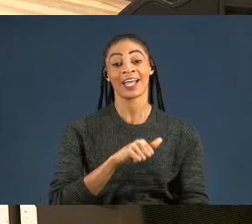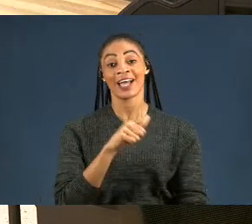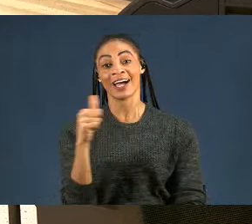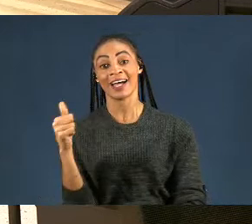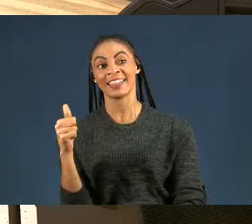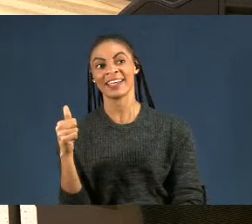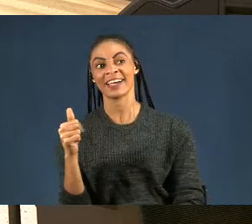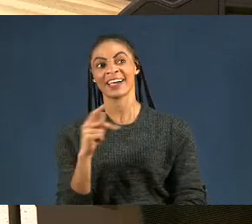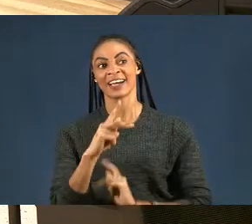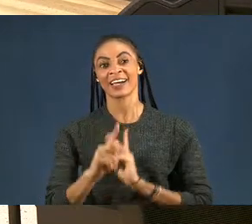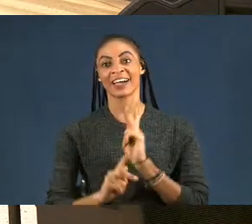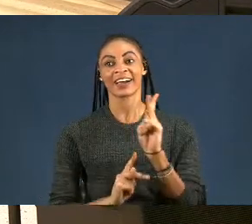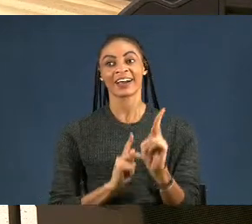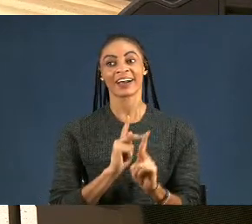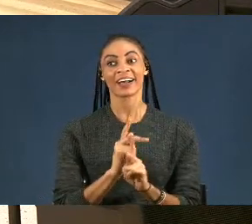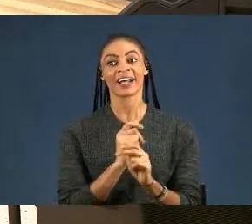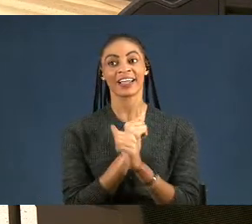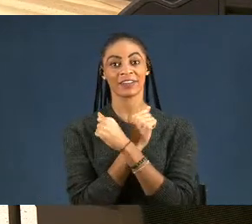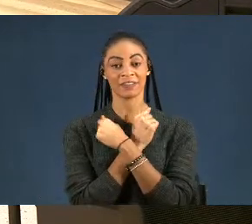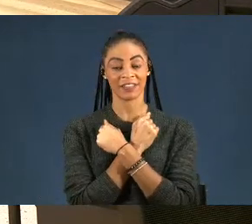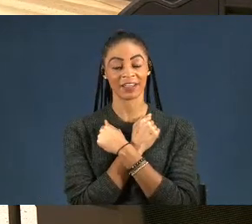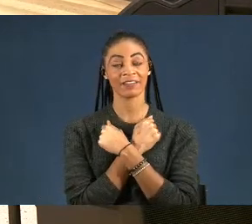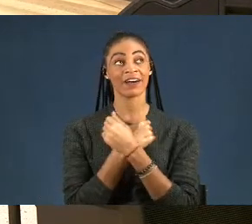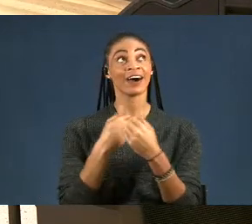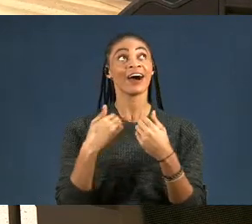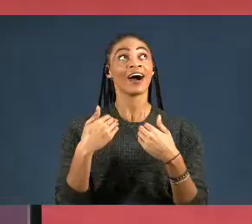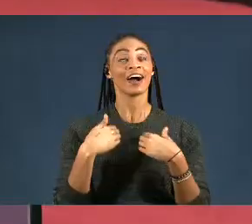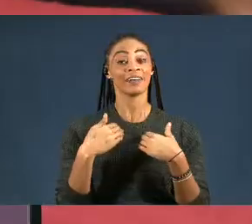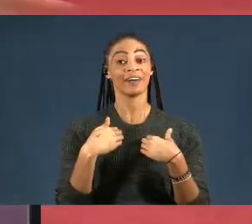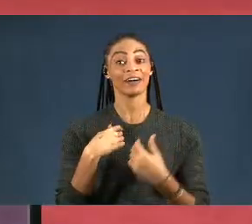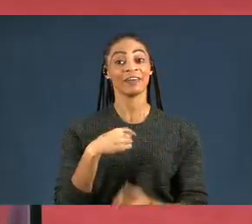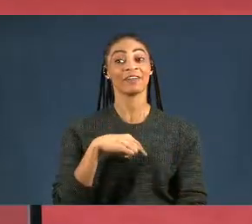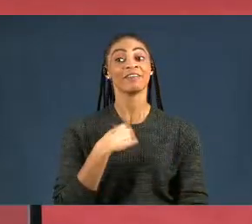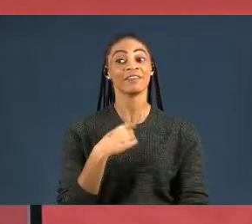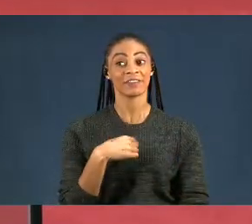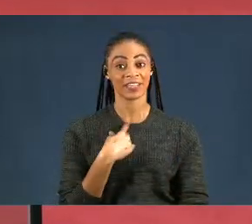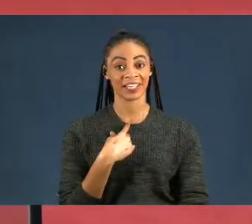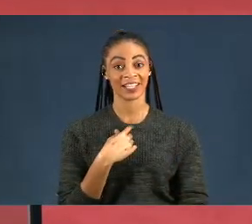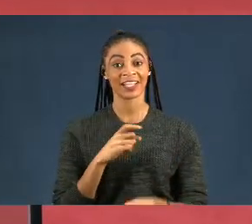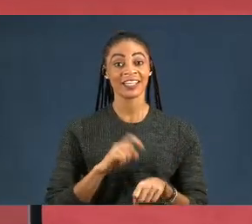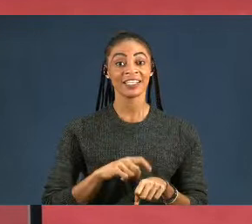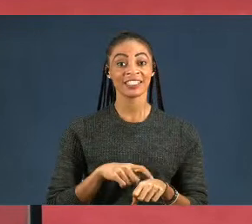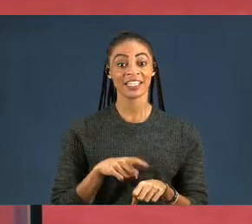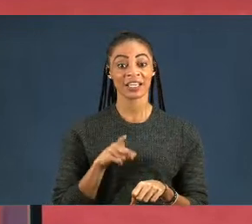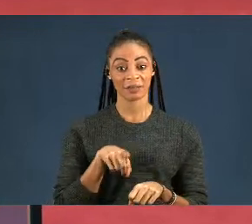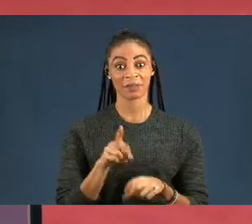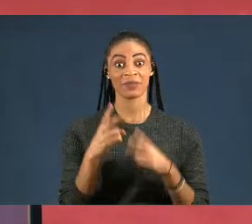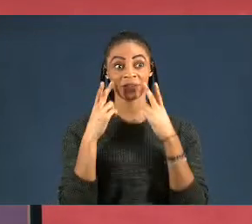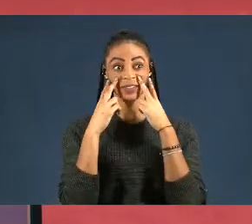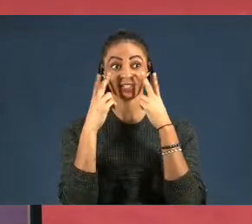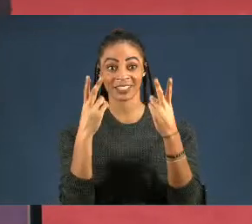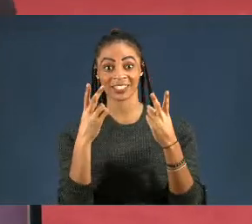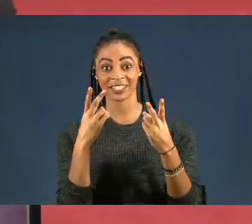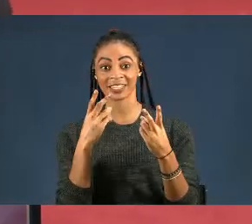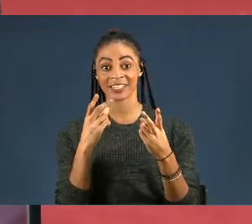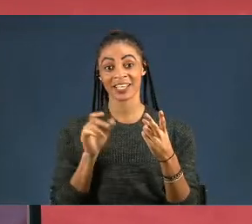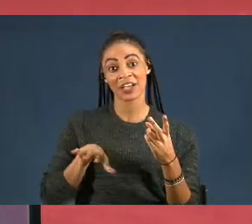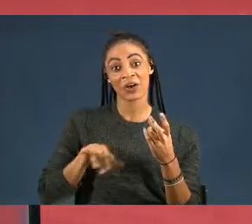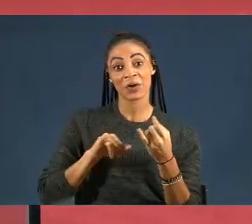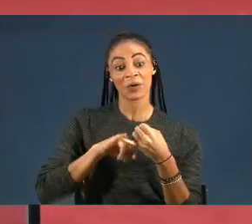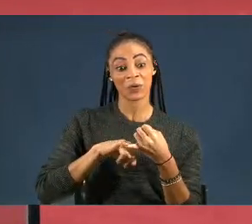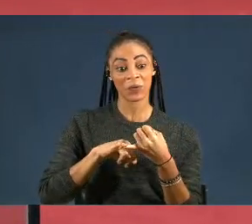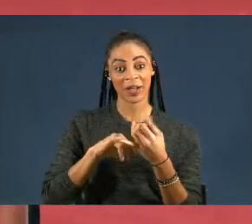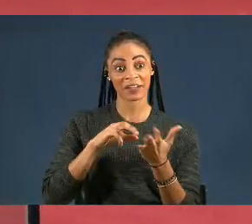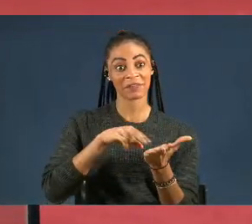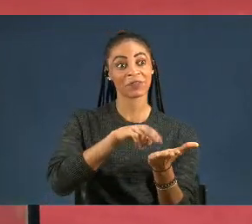feeling. There's a love that really, ukiona your wife, akipita hivi unasema, thank you, Jesus. There is the other love, unasema,